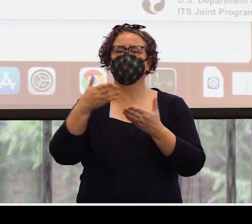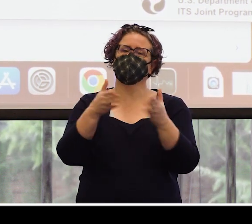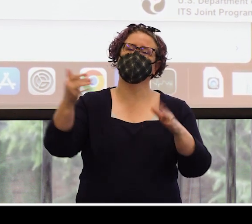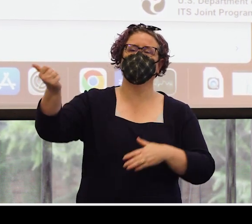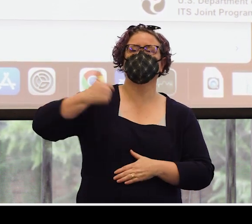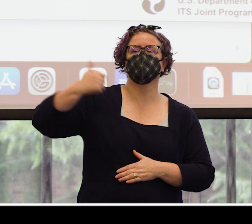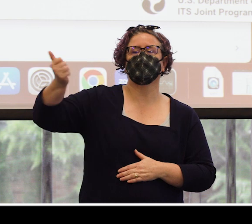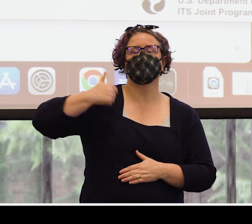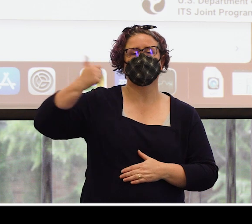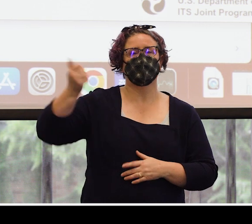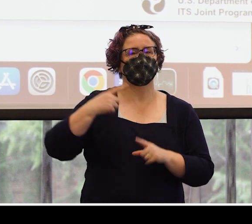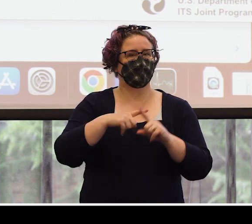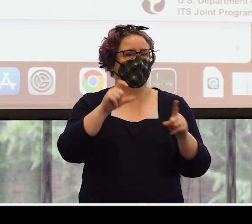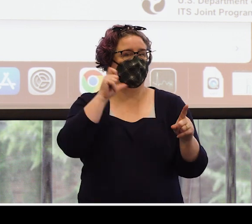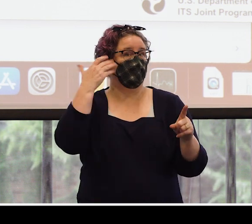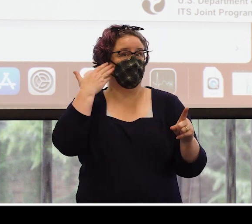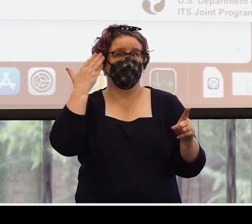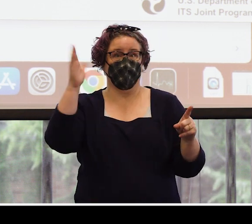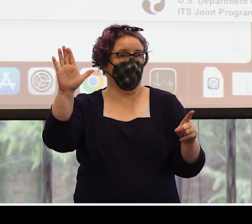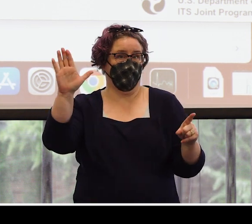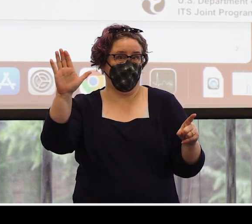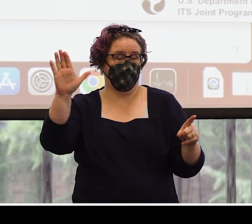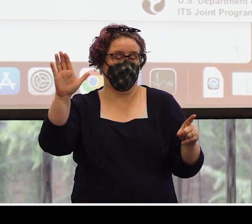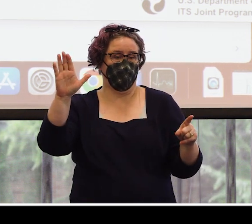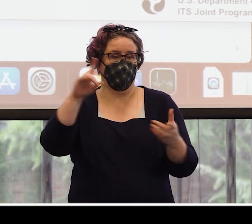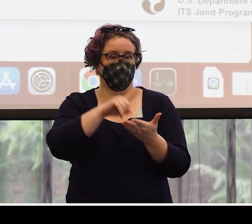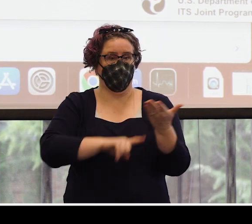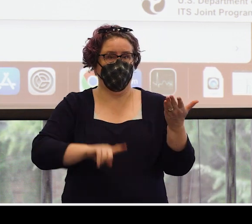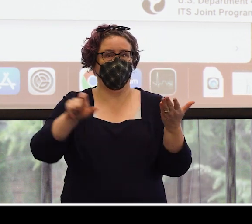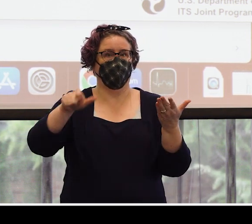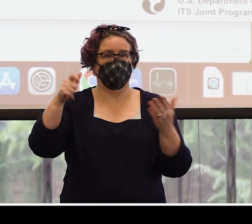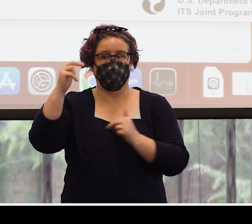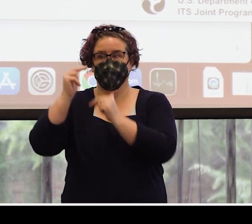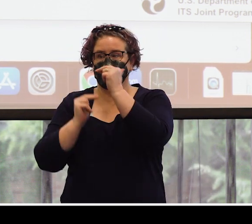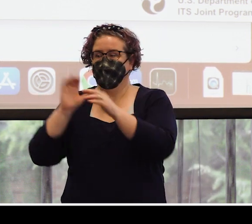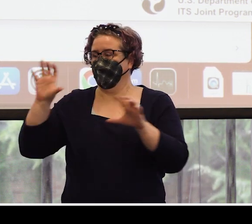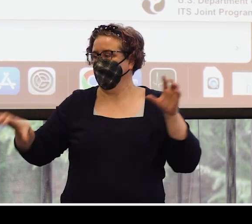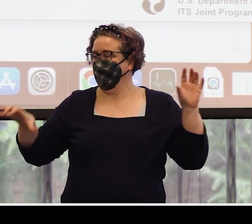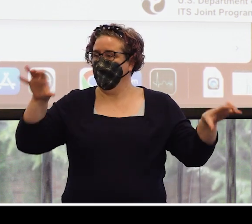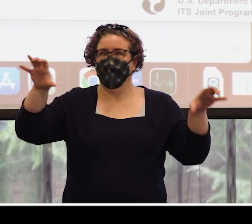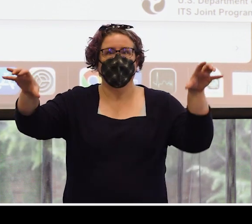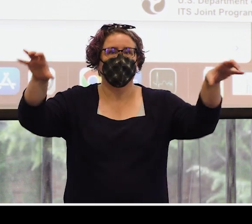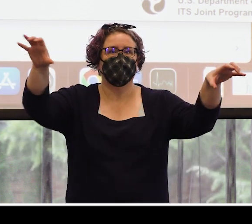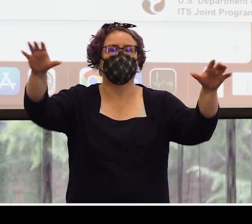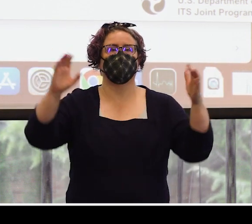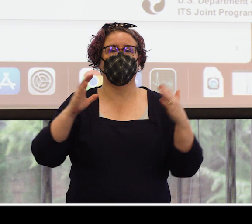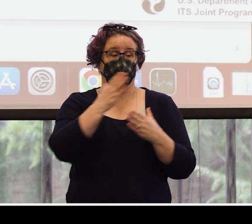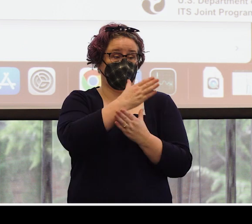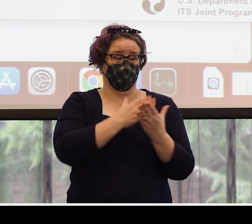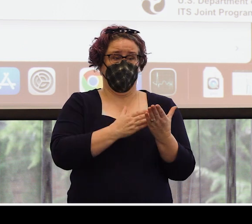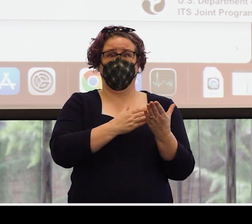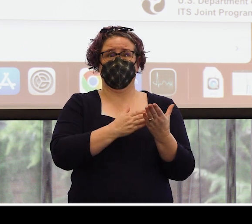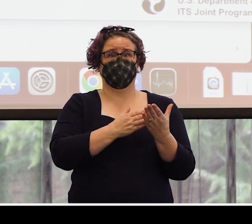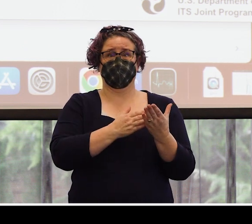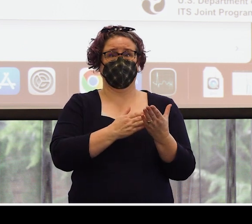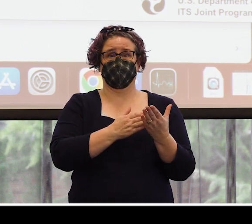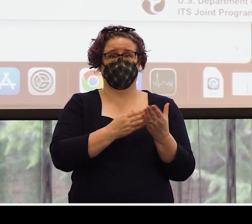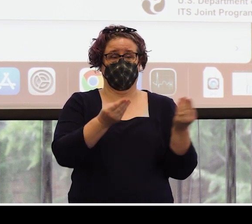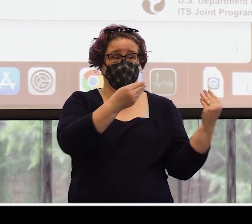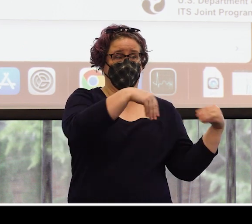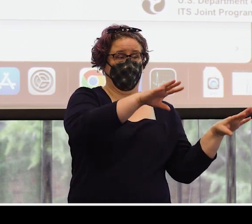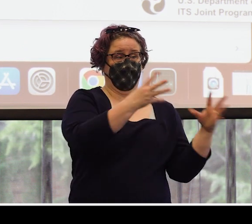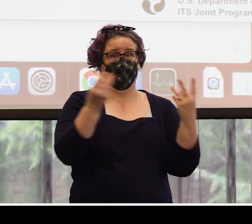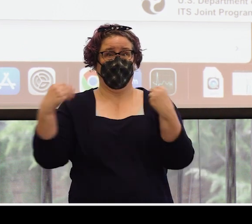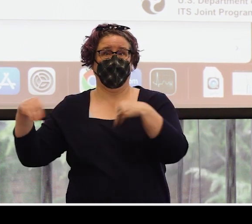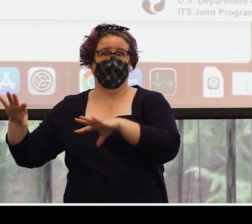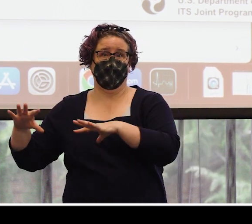might be. But I wouldn't really know what are the other buildings or other spots that